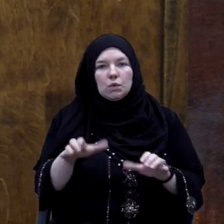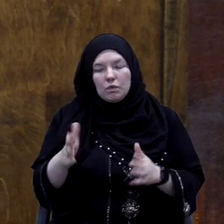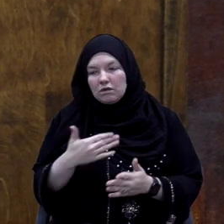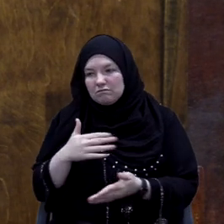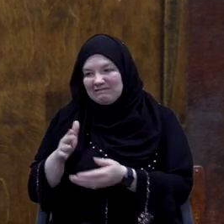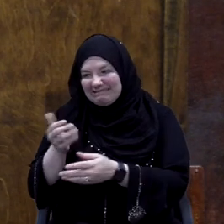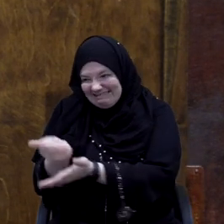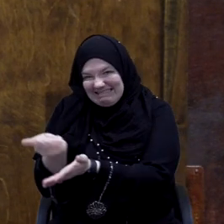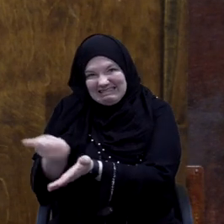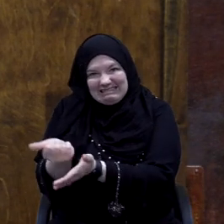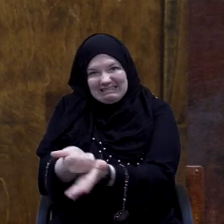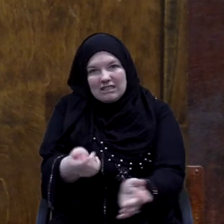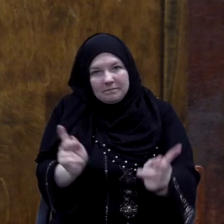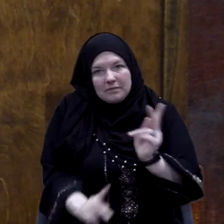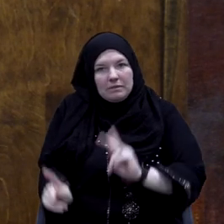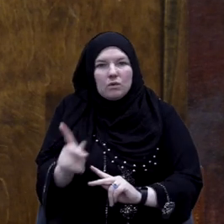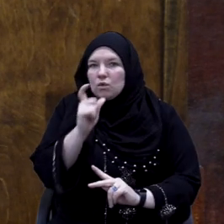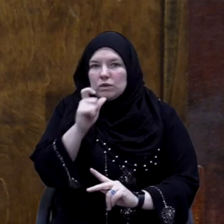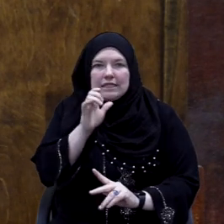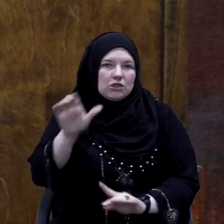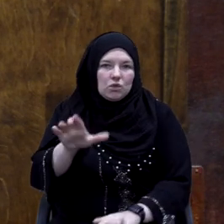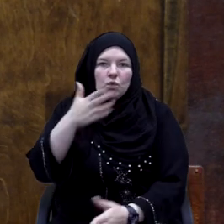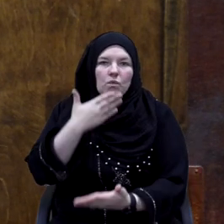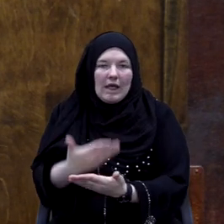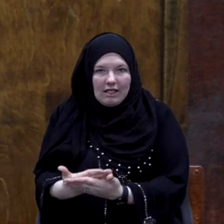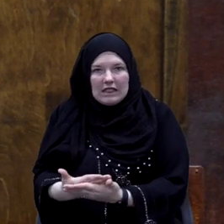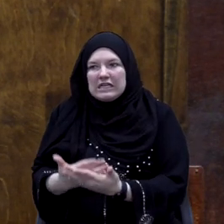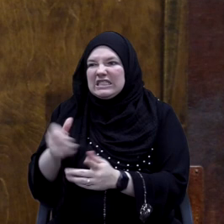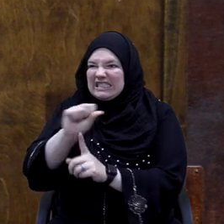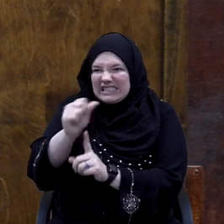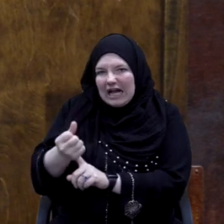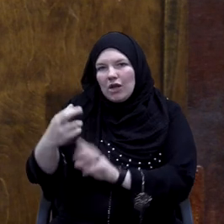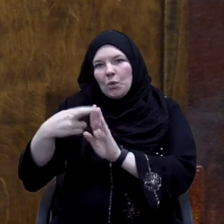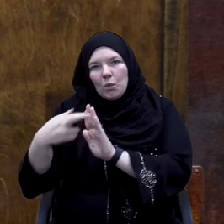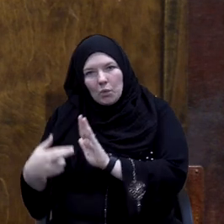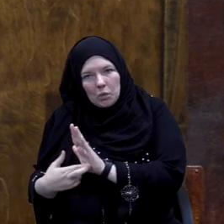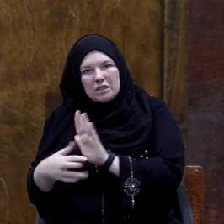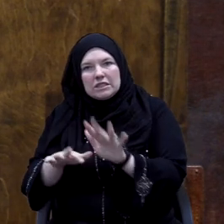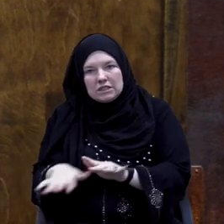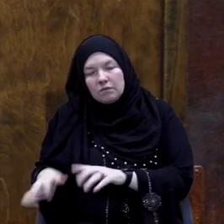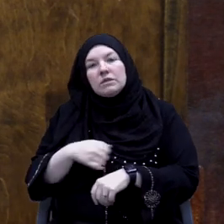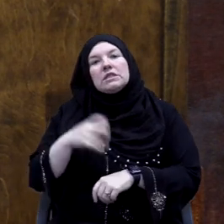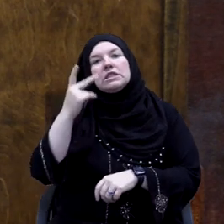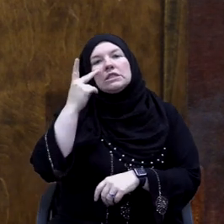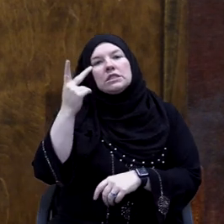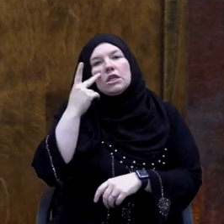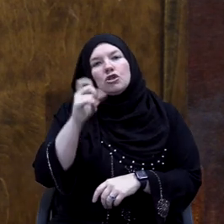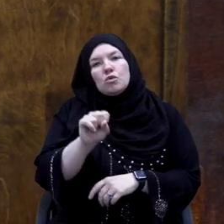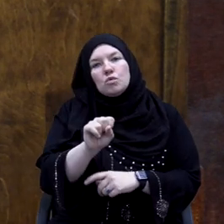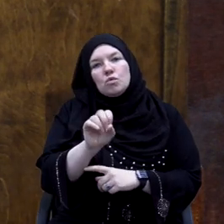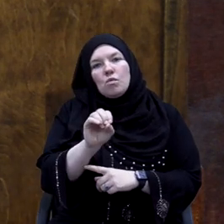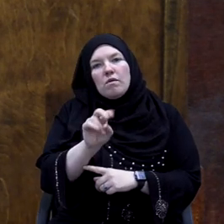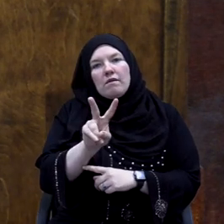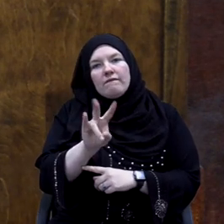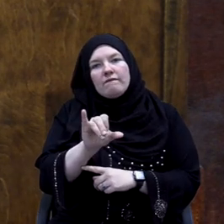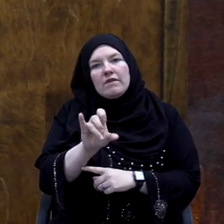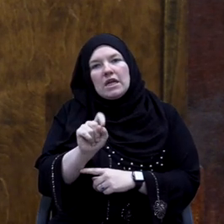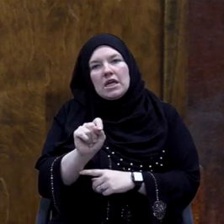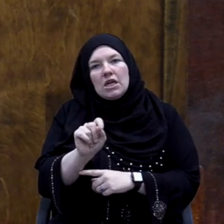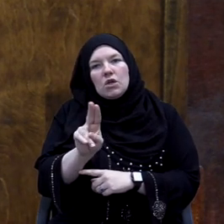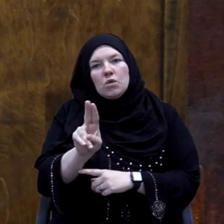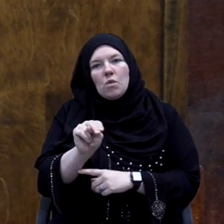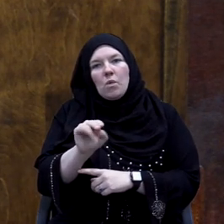they need rehabilitation. So we have seen the example of the Soviet Union